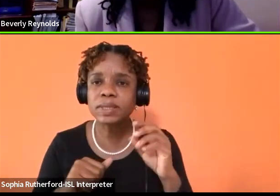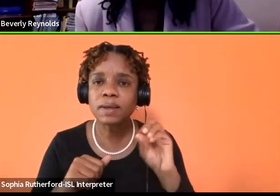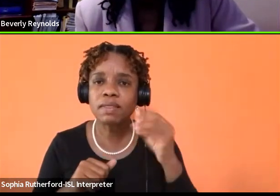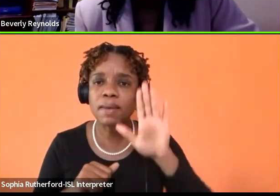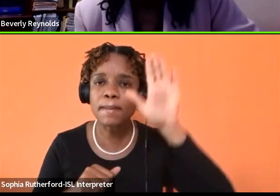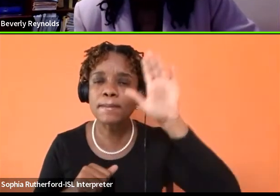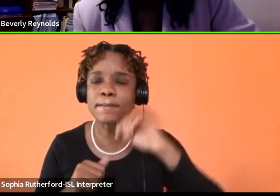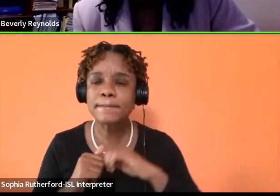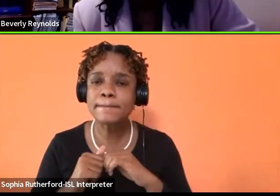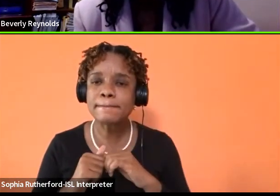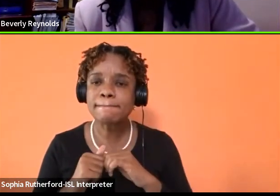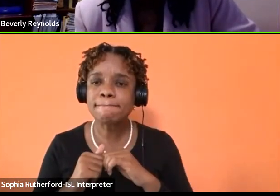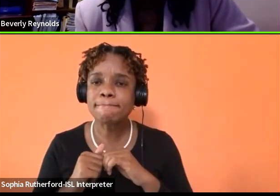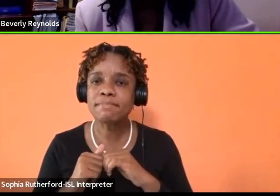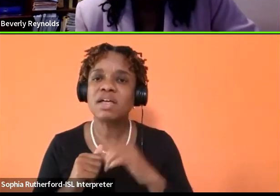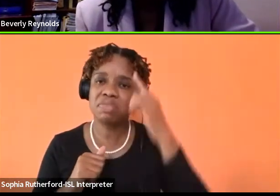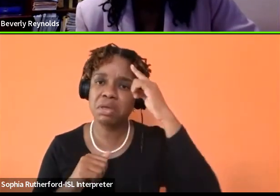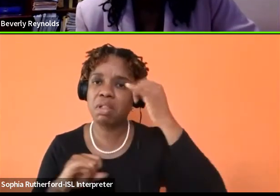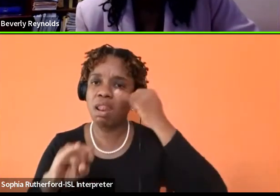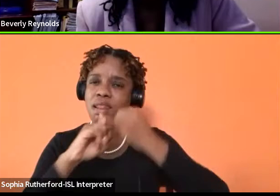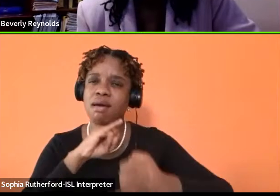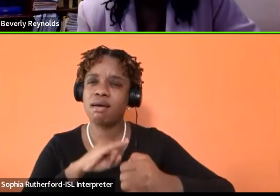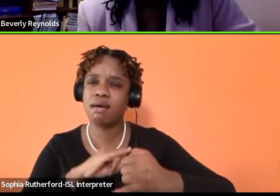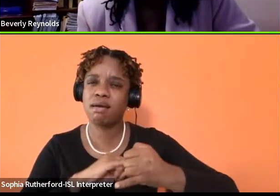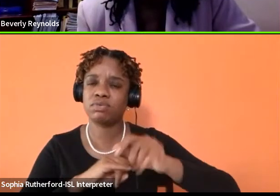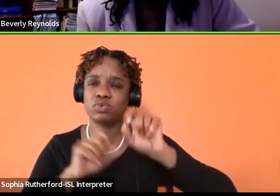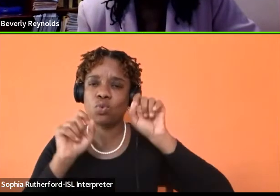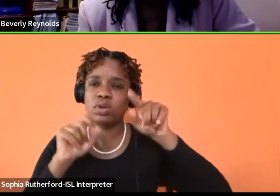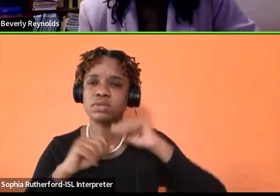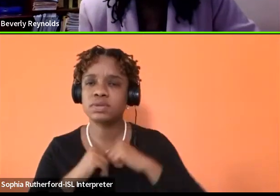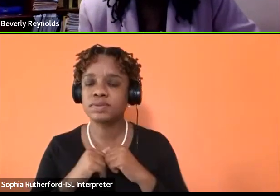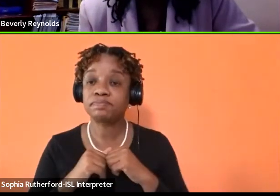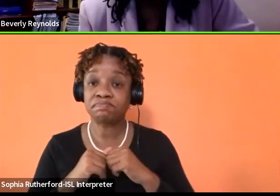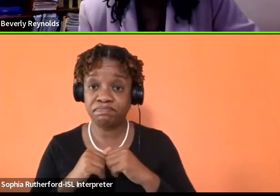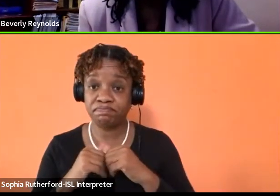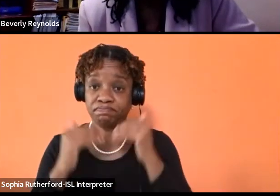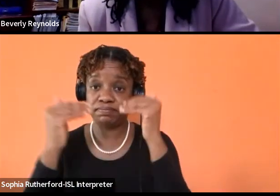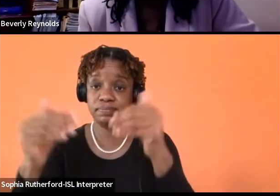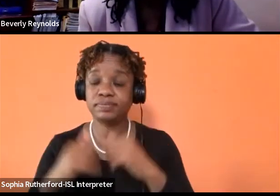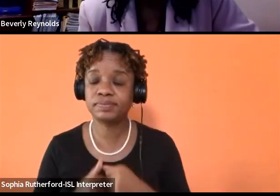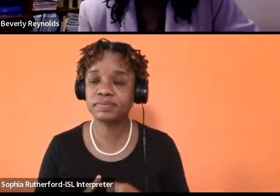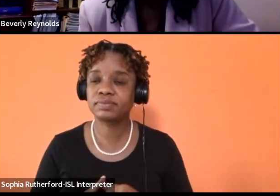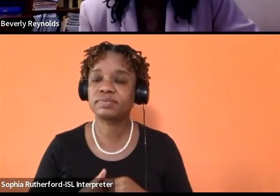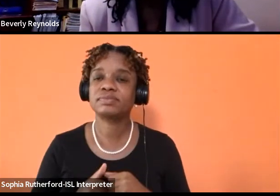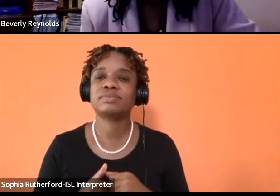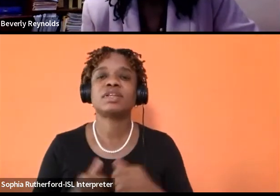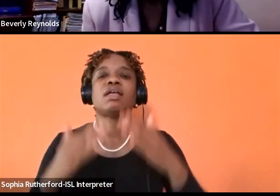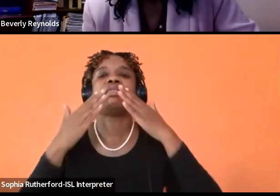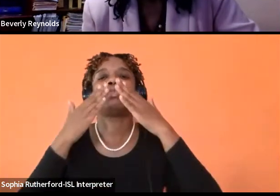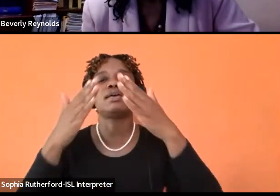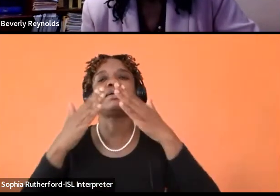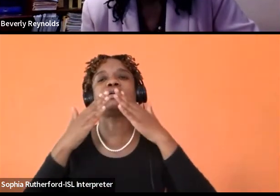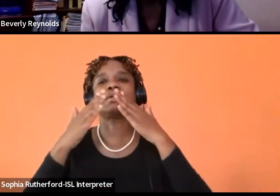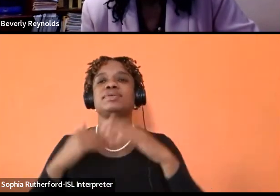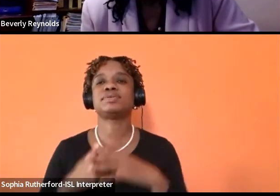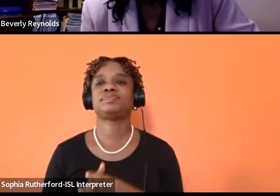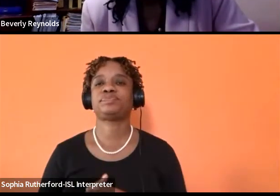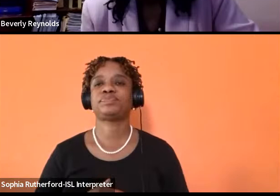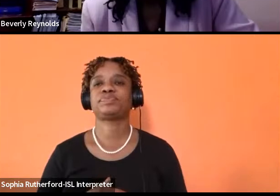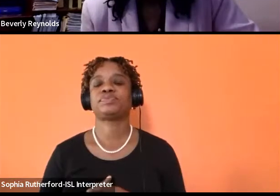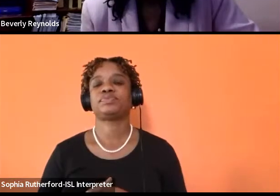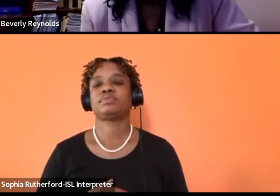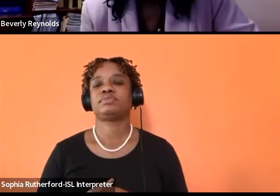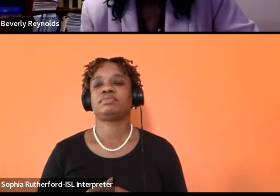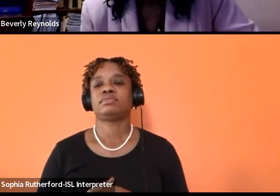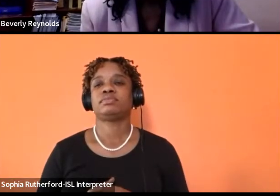and I think this will be the last question. Go ahead, please. Thank you so very much.